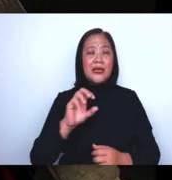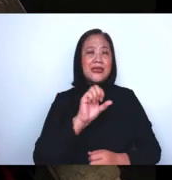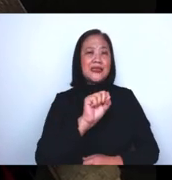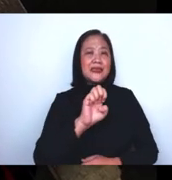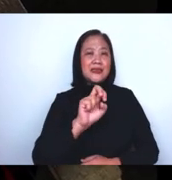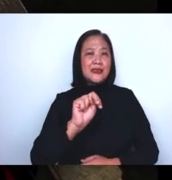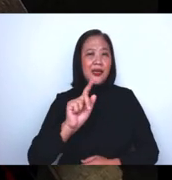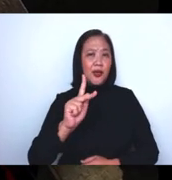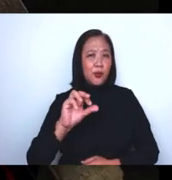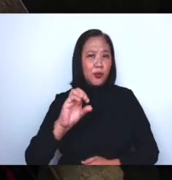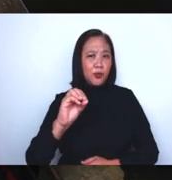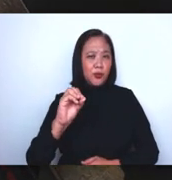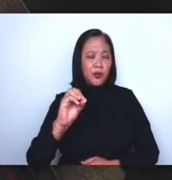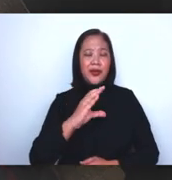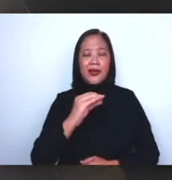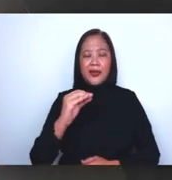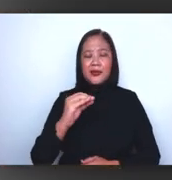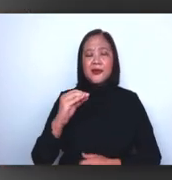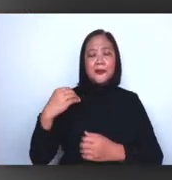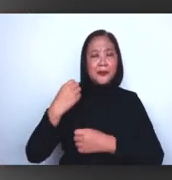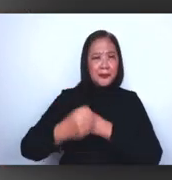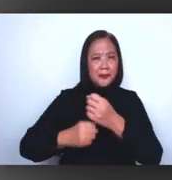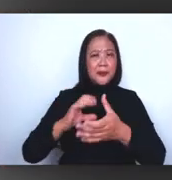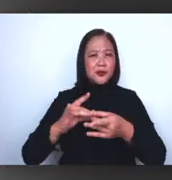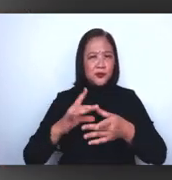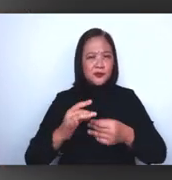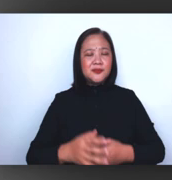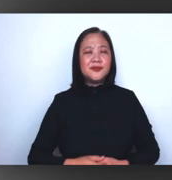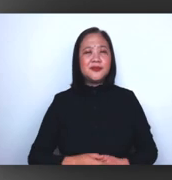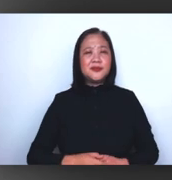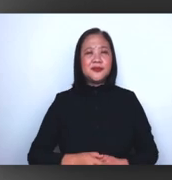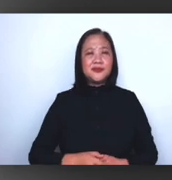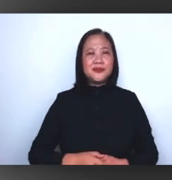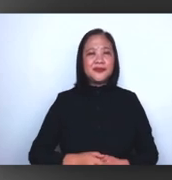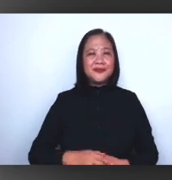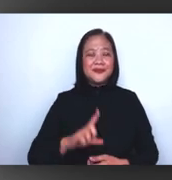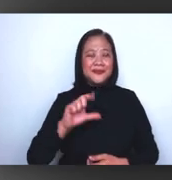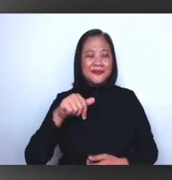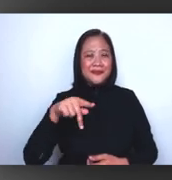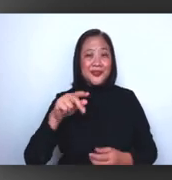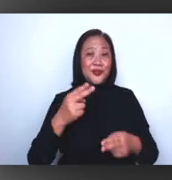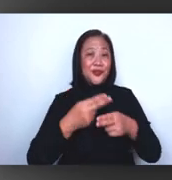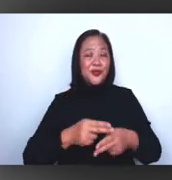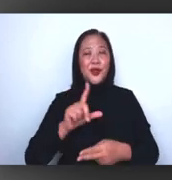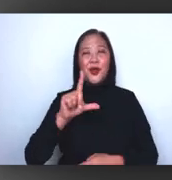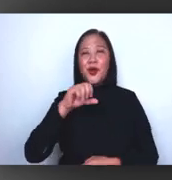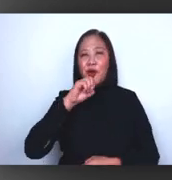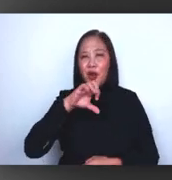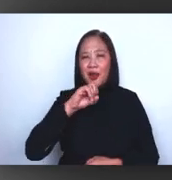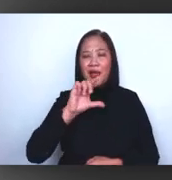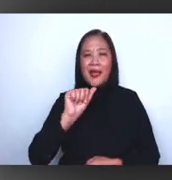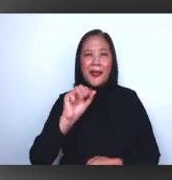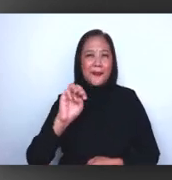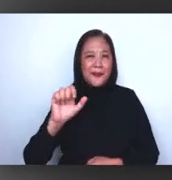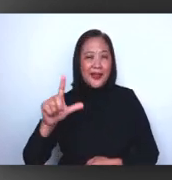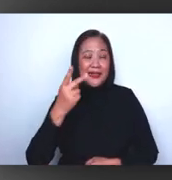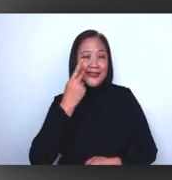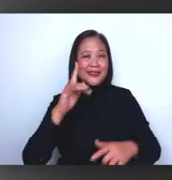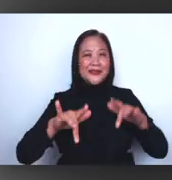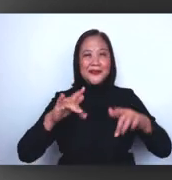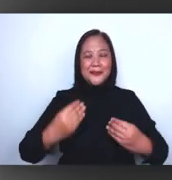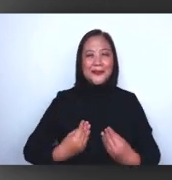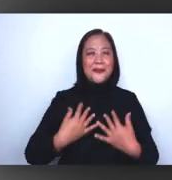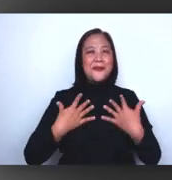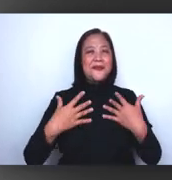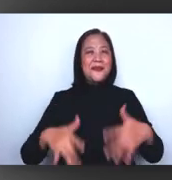and passion. La Peña Bonifacio, known as Lola Amel, to the children who have seen the puppets come to